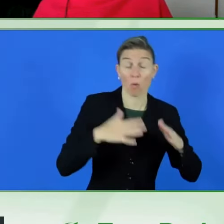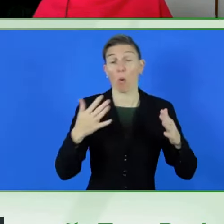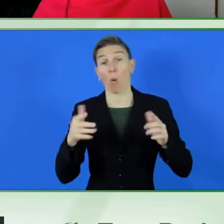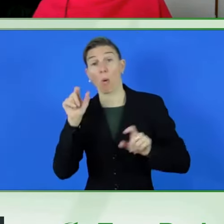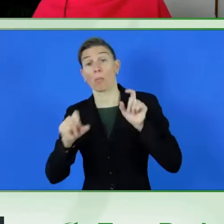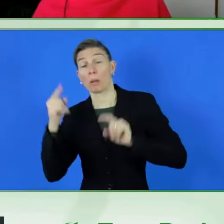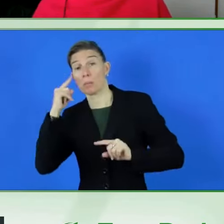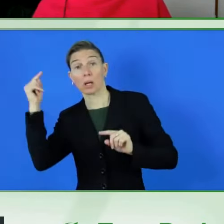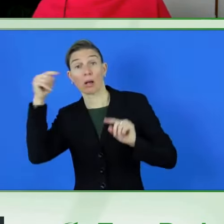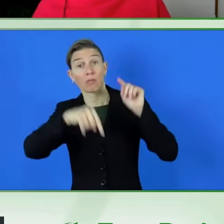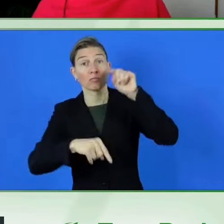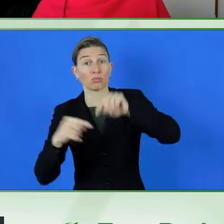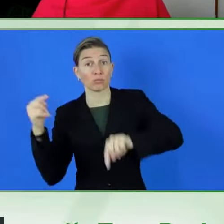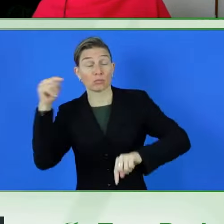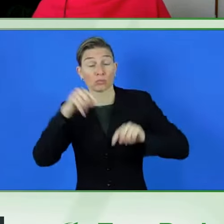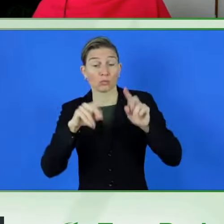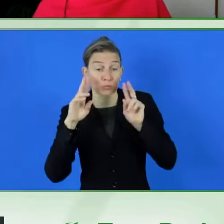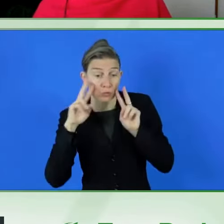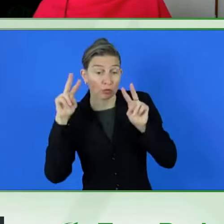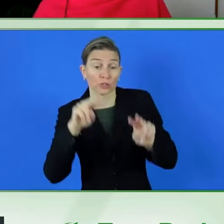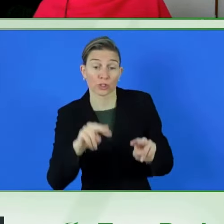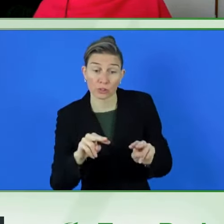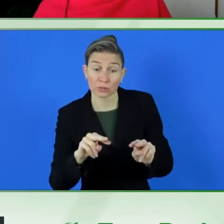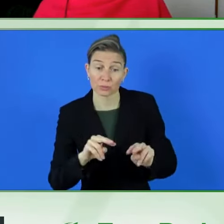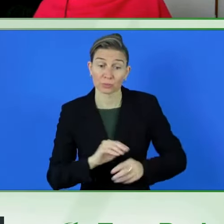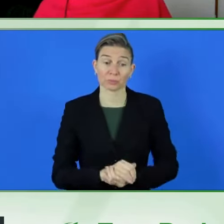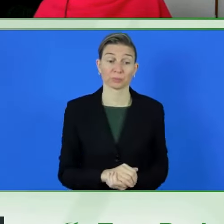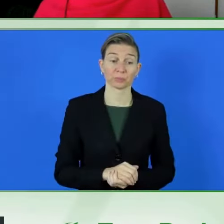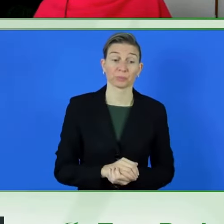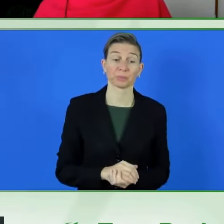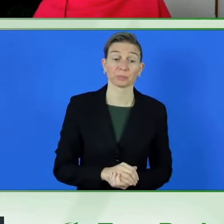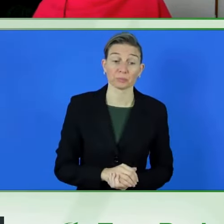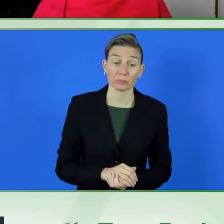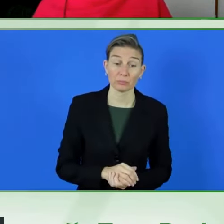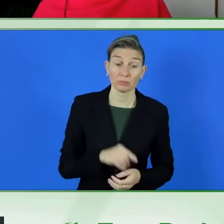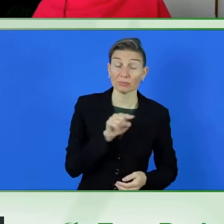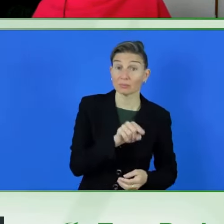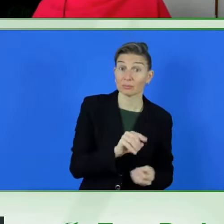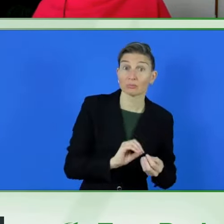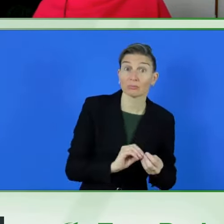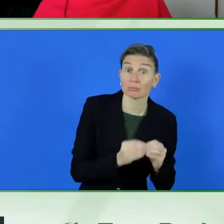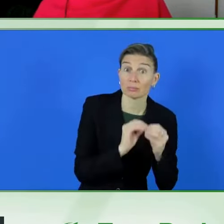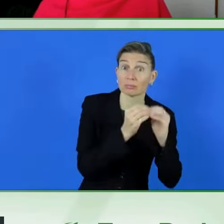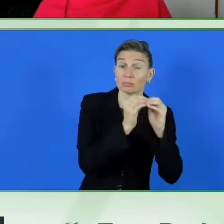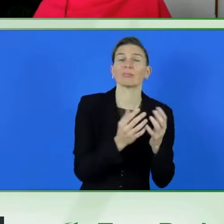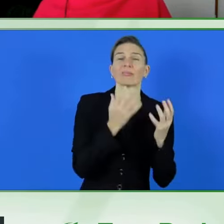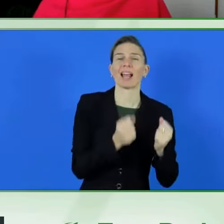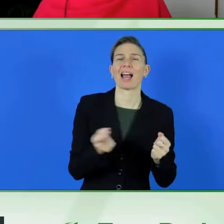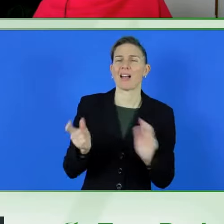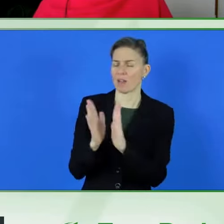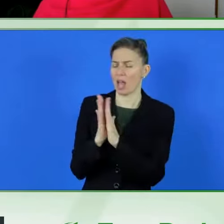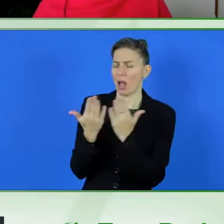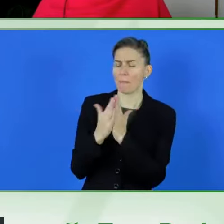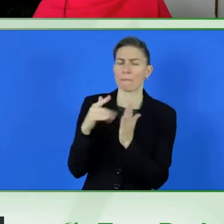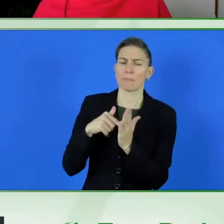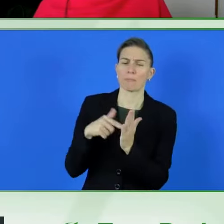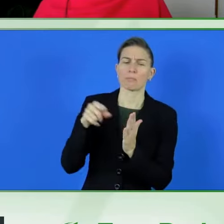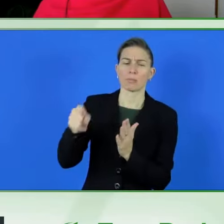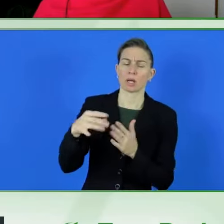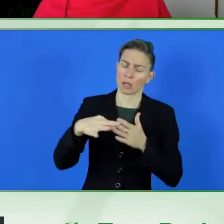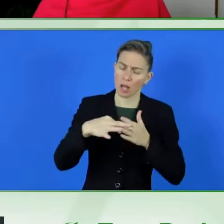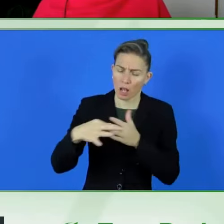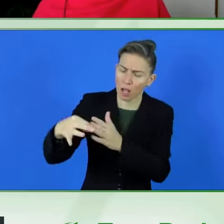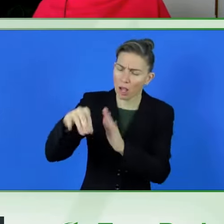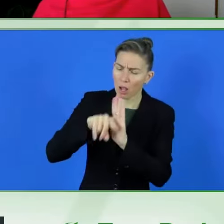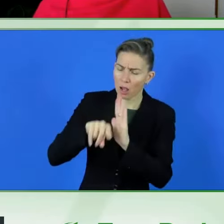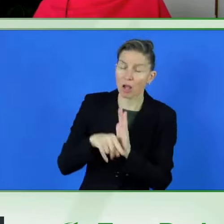This service was developed based on the handbook Zagreb Guide for Persons with Disabilities. This handbook